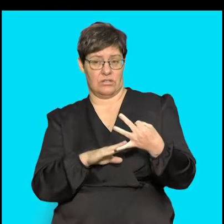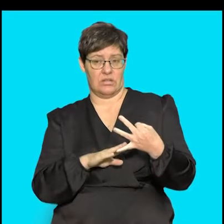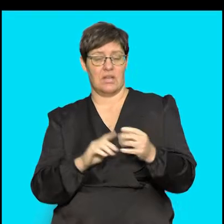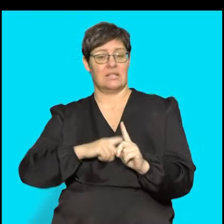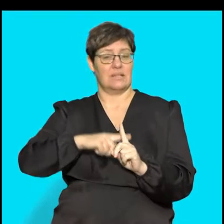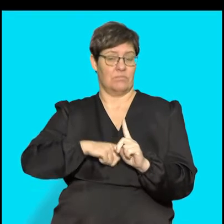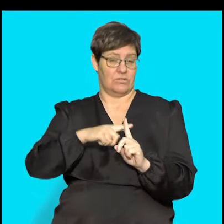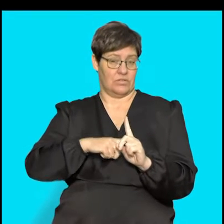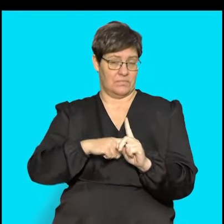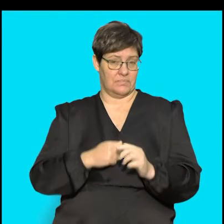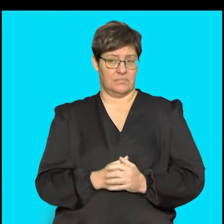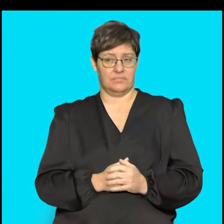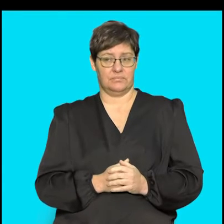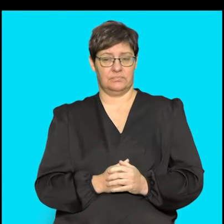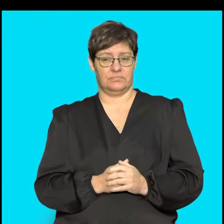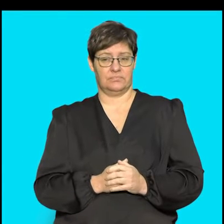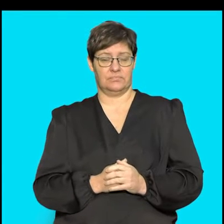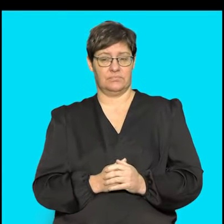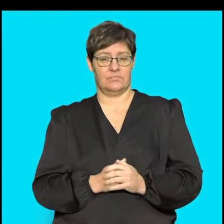third one is temperature.